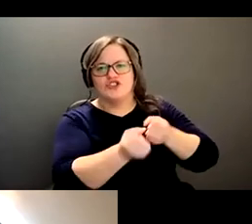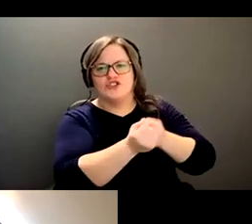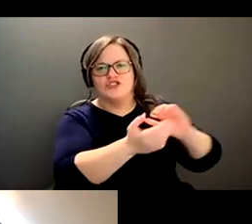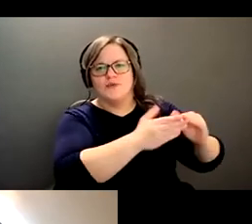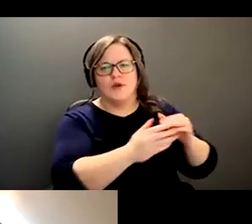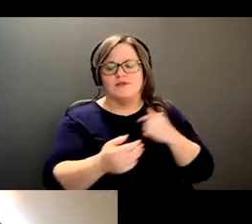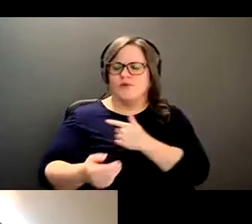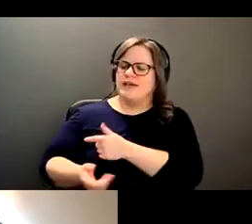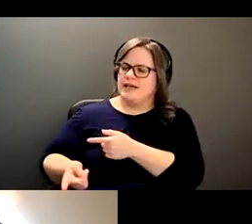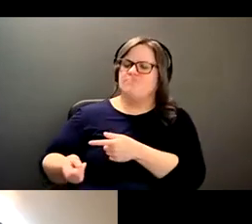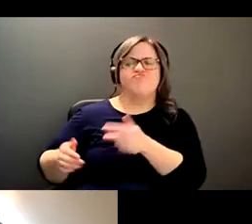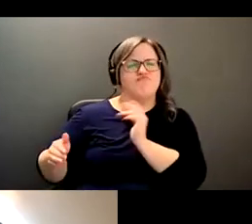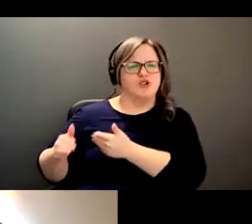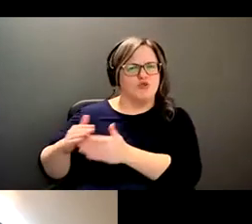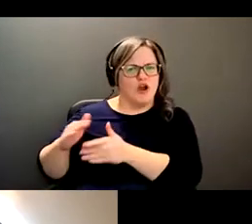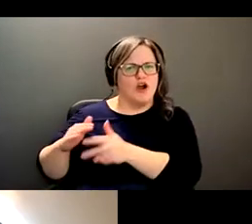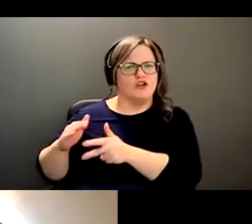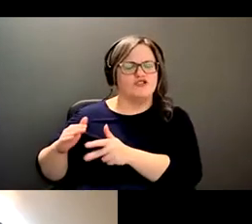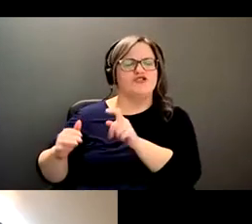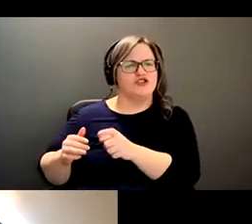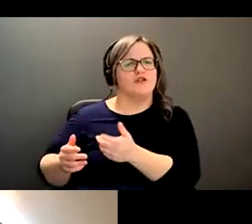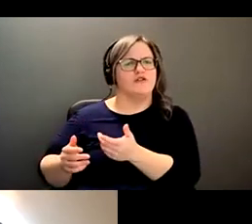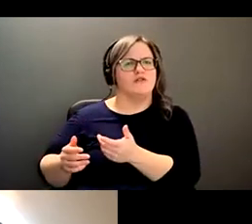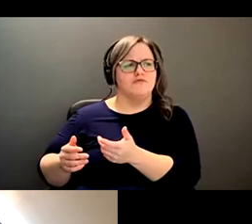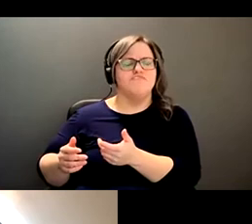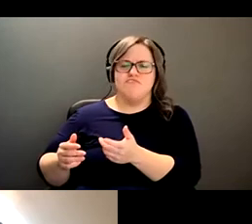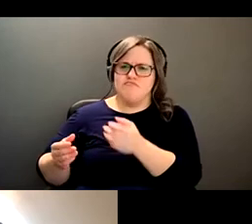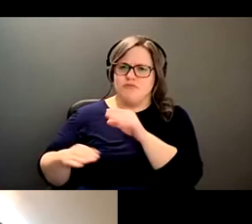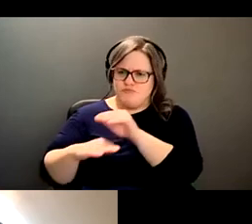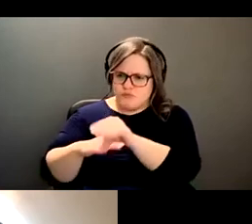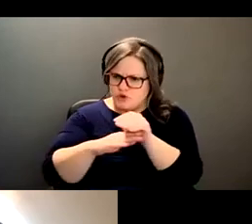regard, but also fire as both